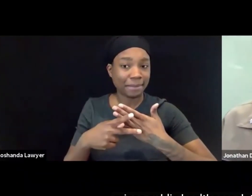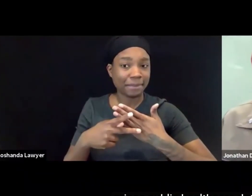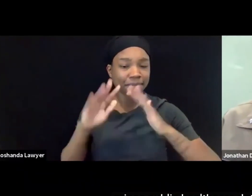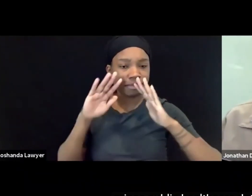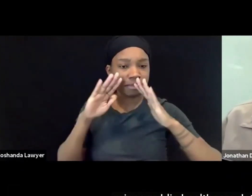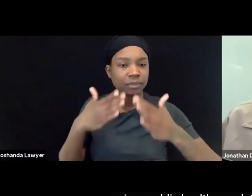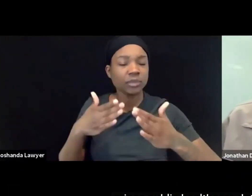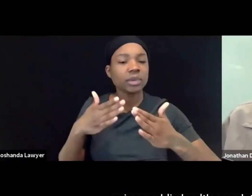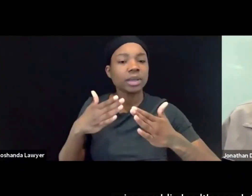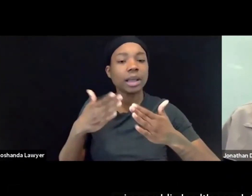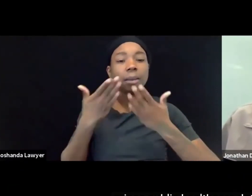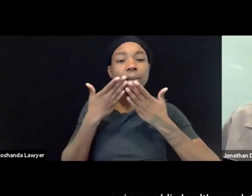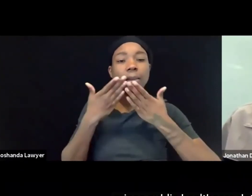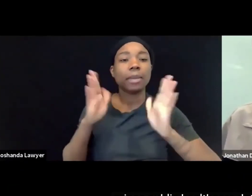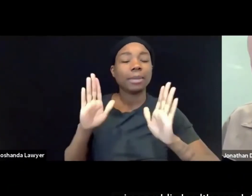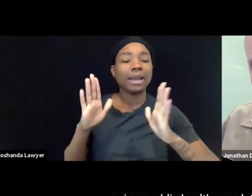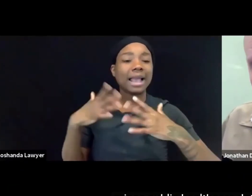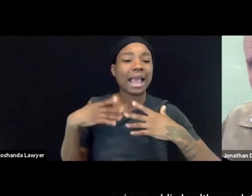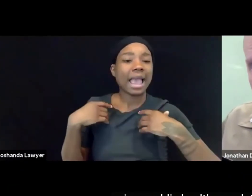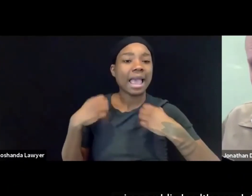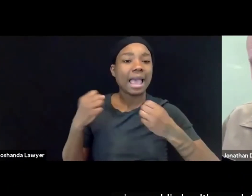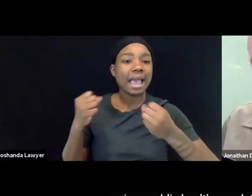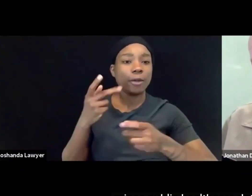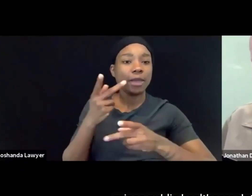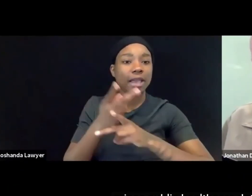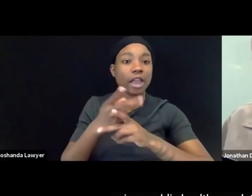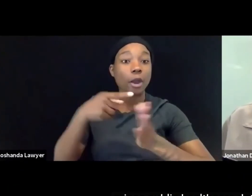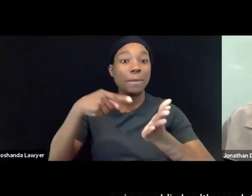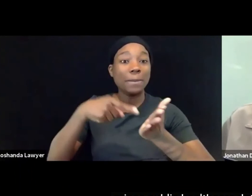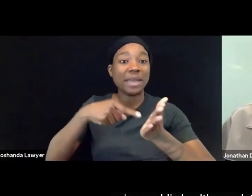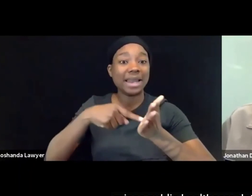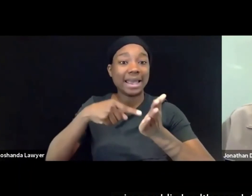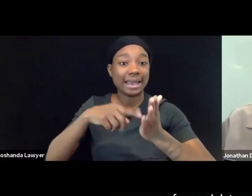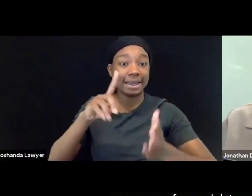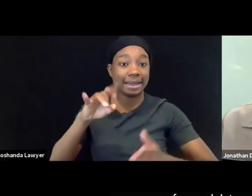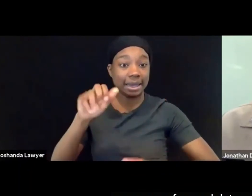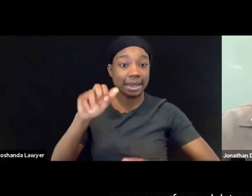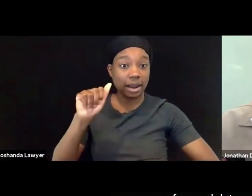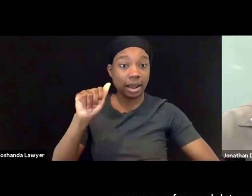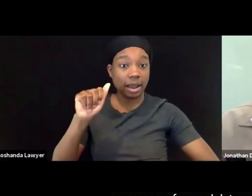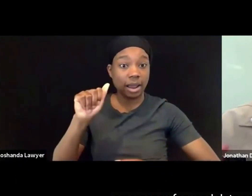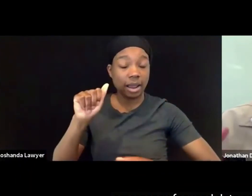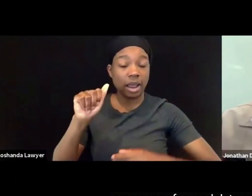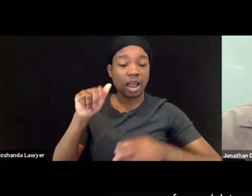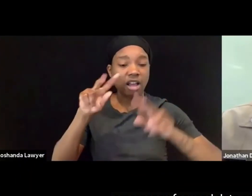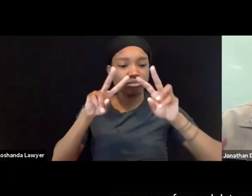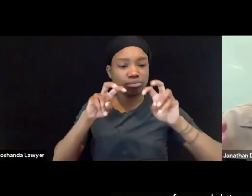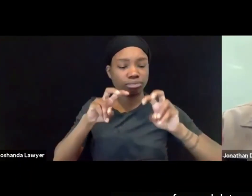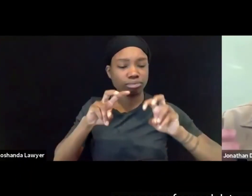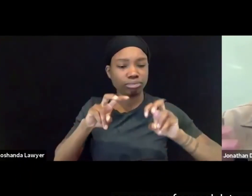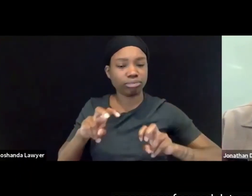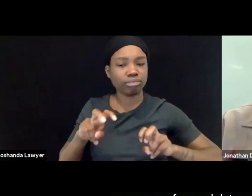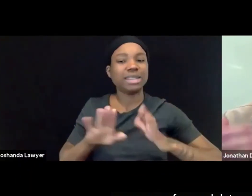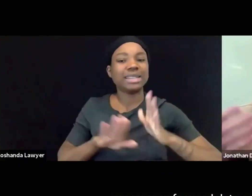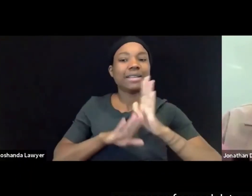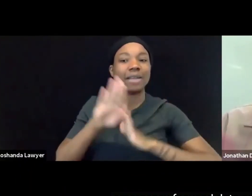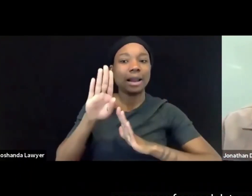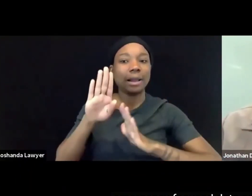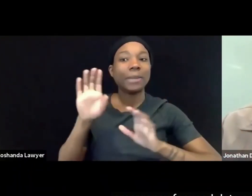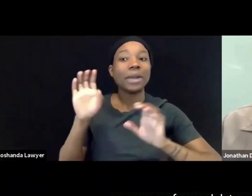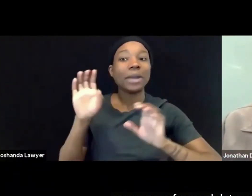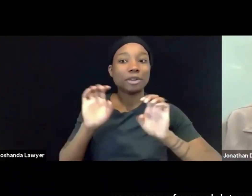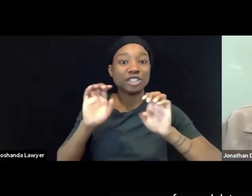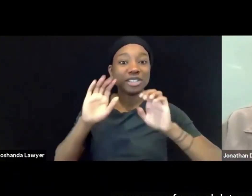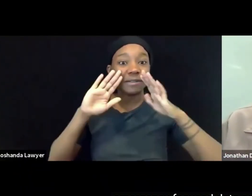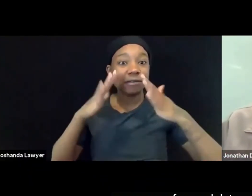healthcare data, billing data, to develop emergency focused data sets